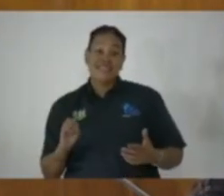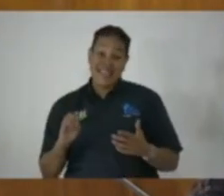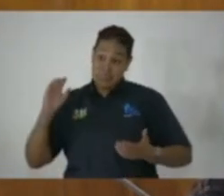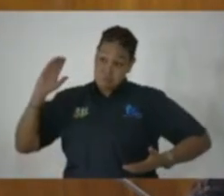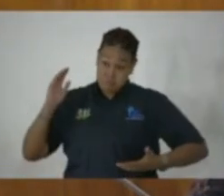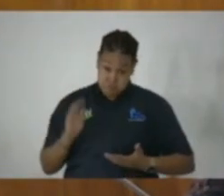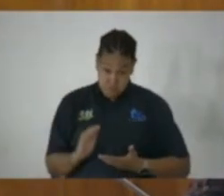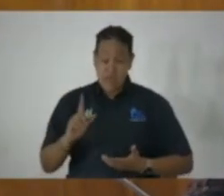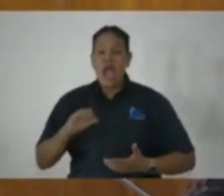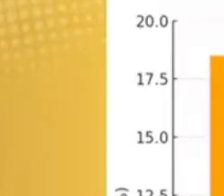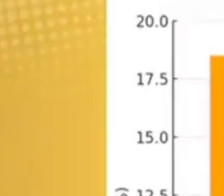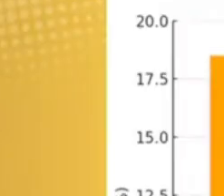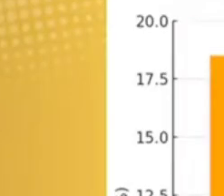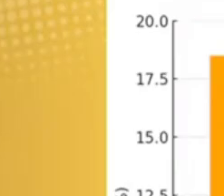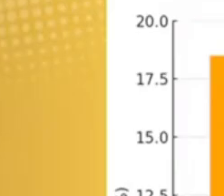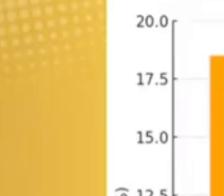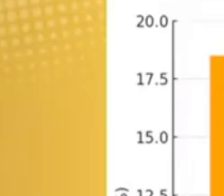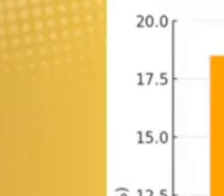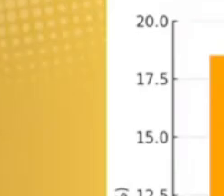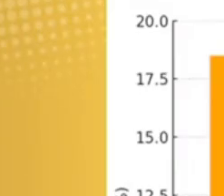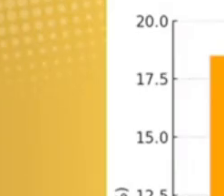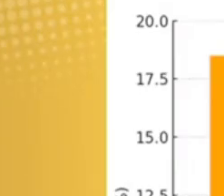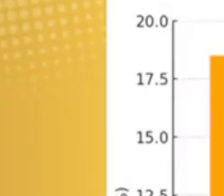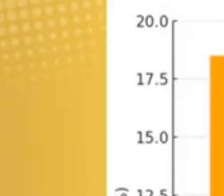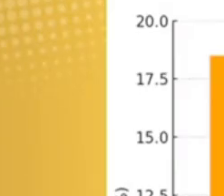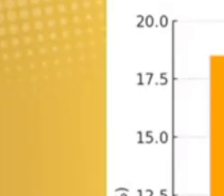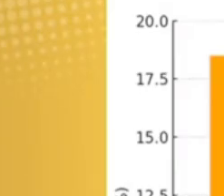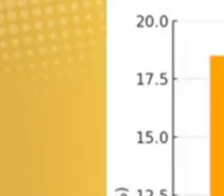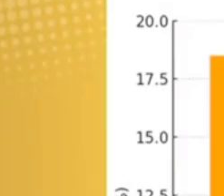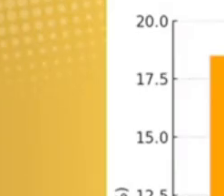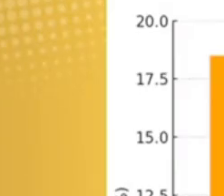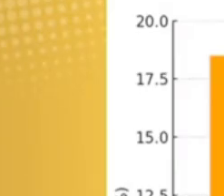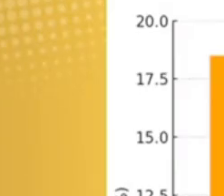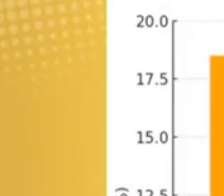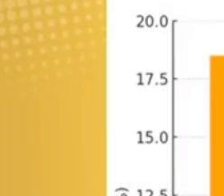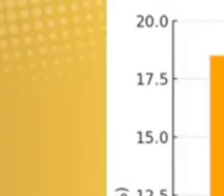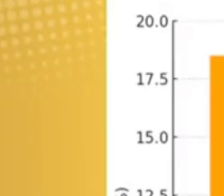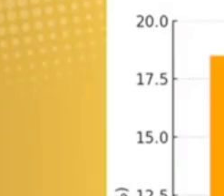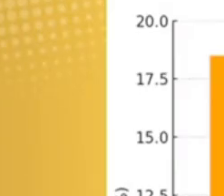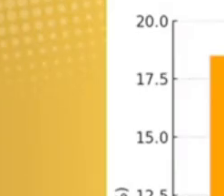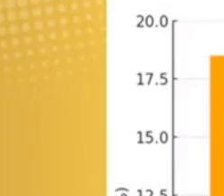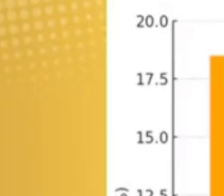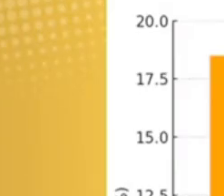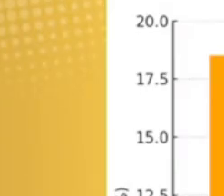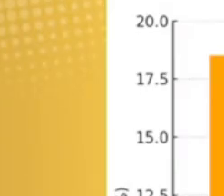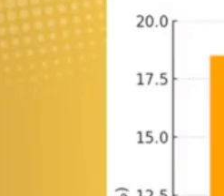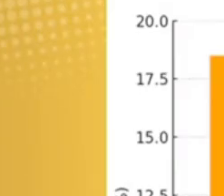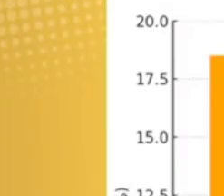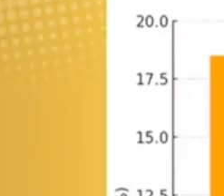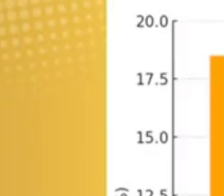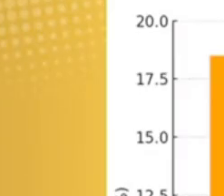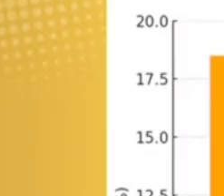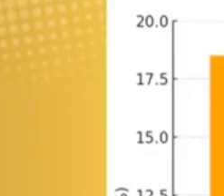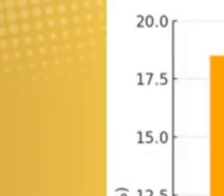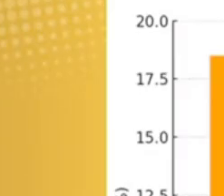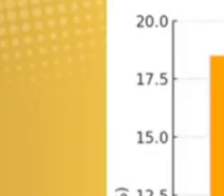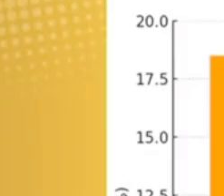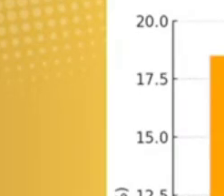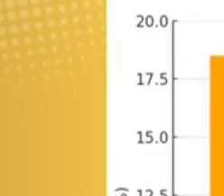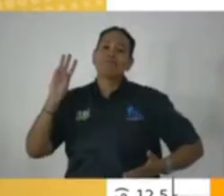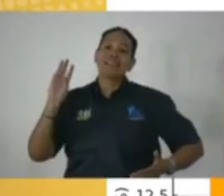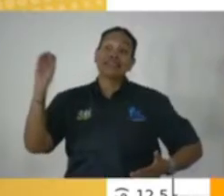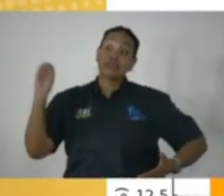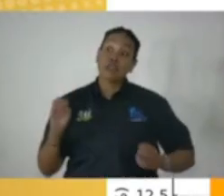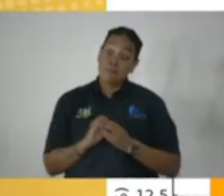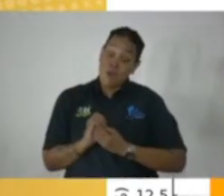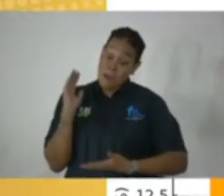points and carried it down to 12.3%. The Portia Simpson Miller government got it and reduced it by 6